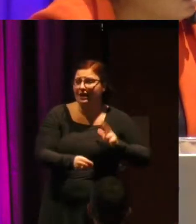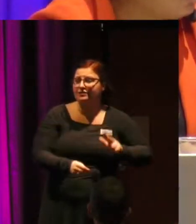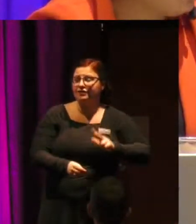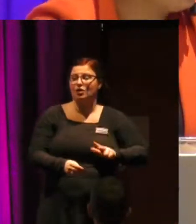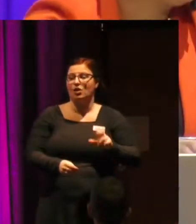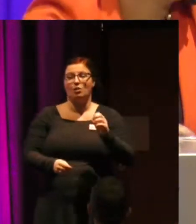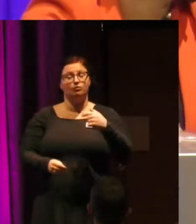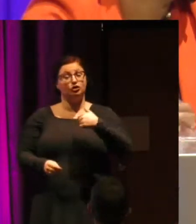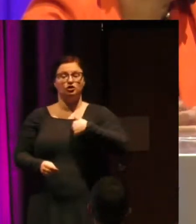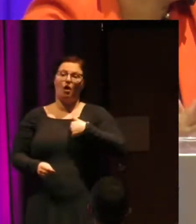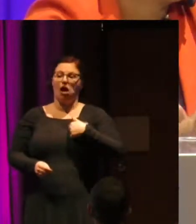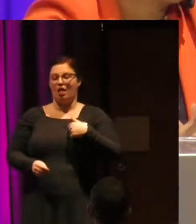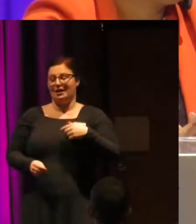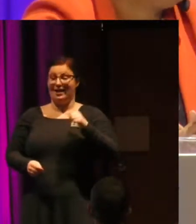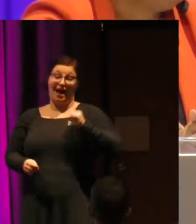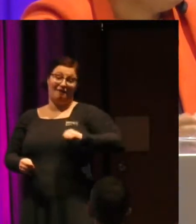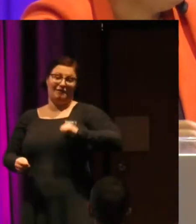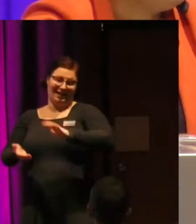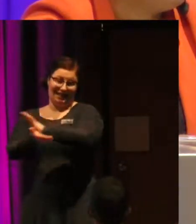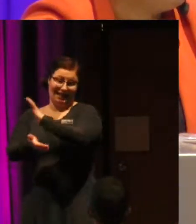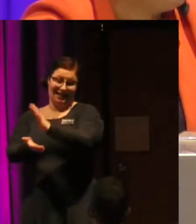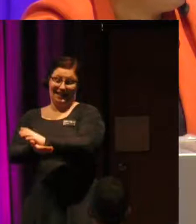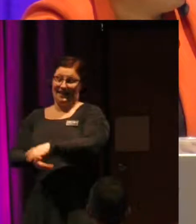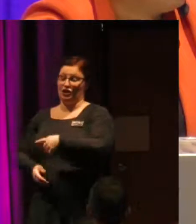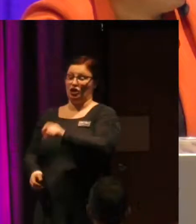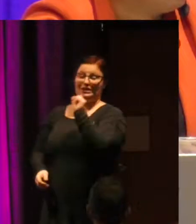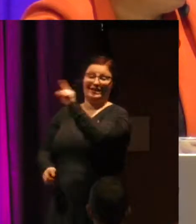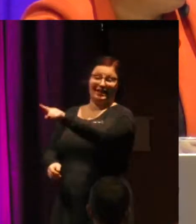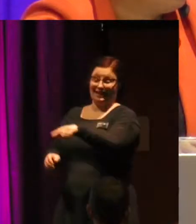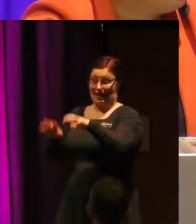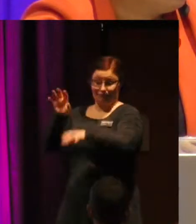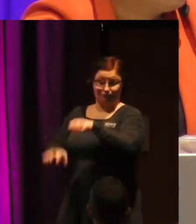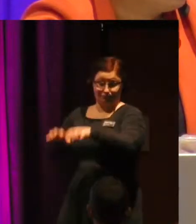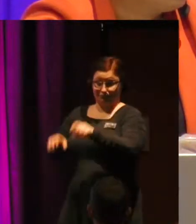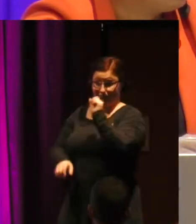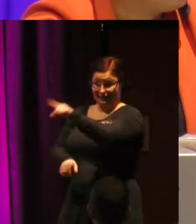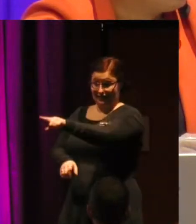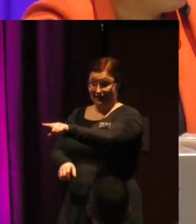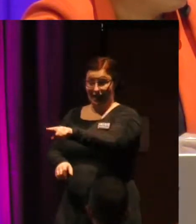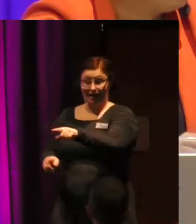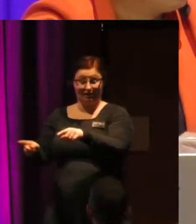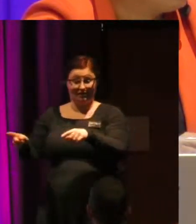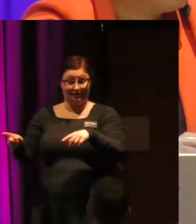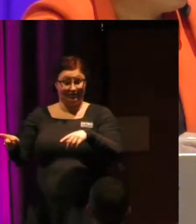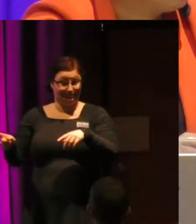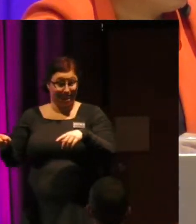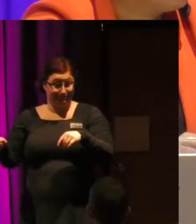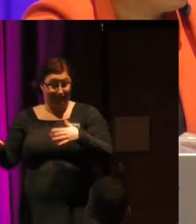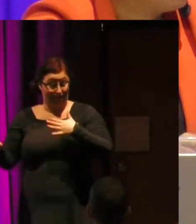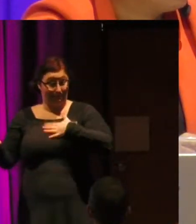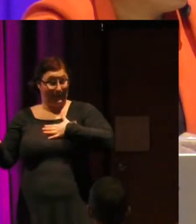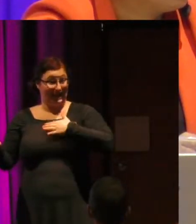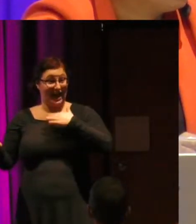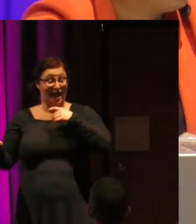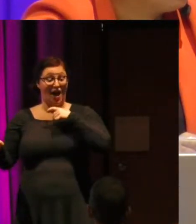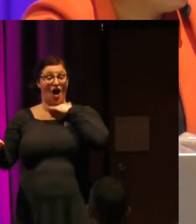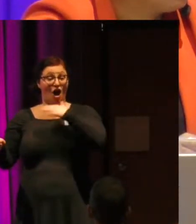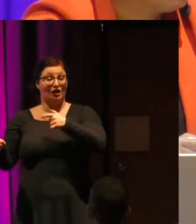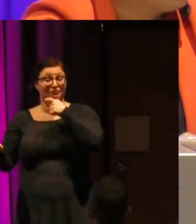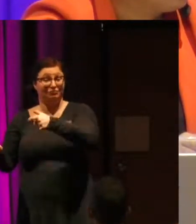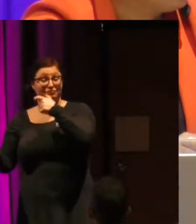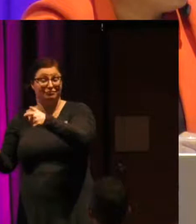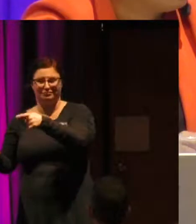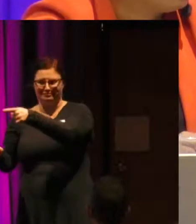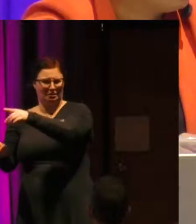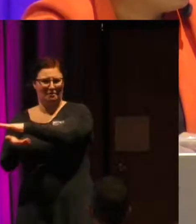big newspaper something like that, it's not even possible because it's never going to be published. But on